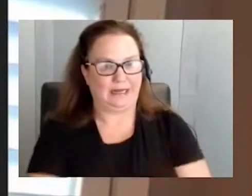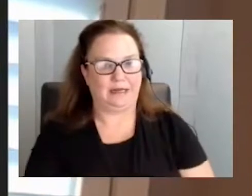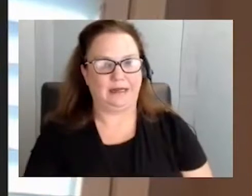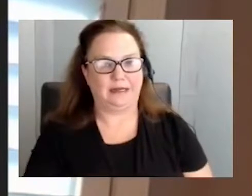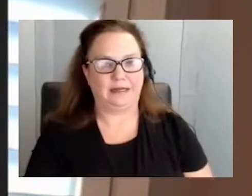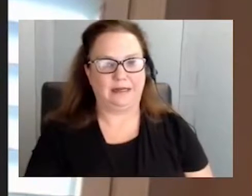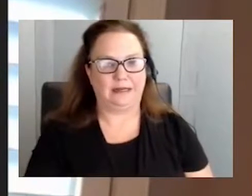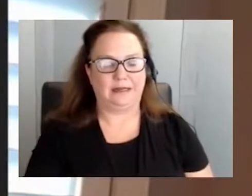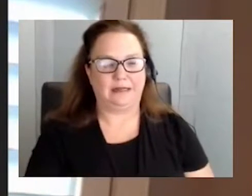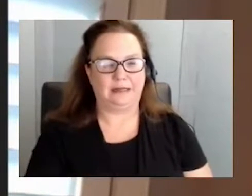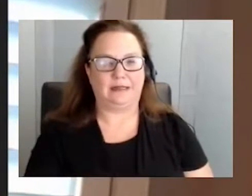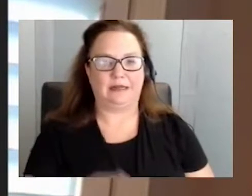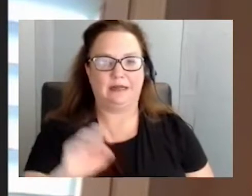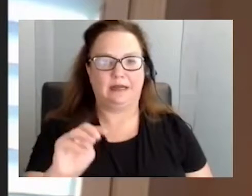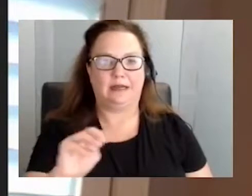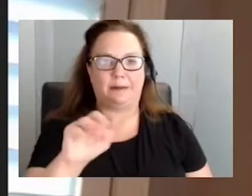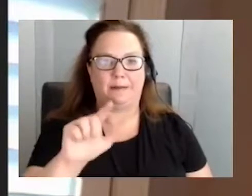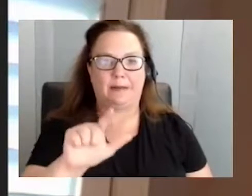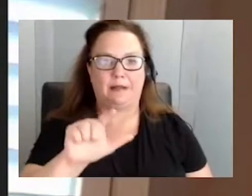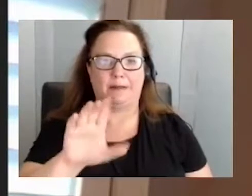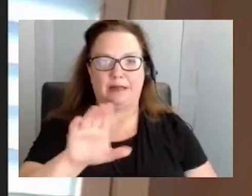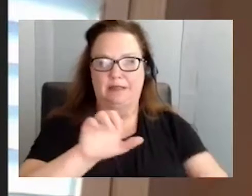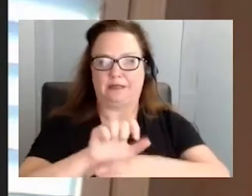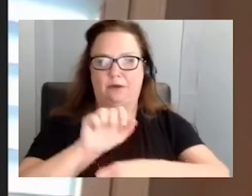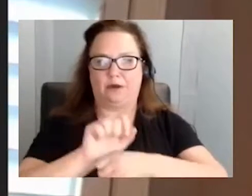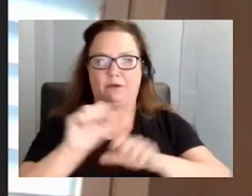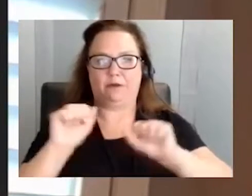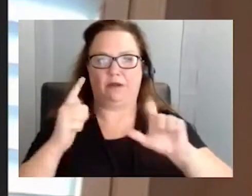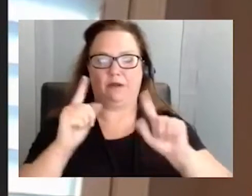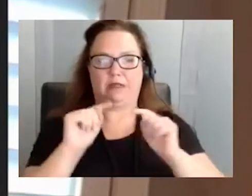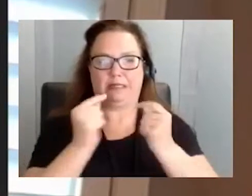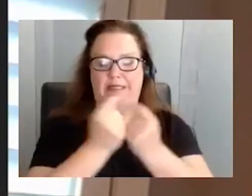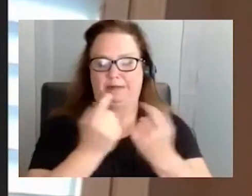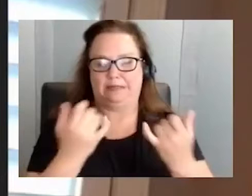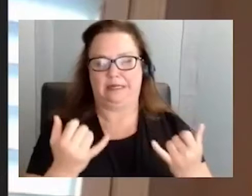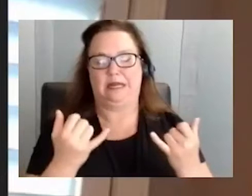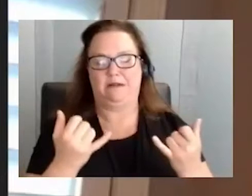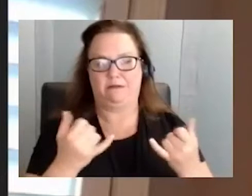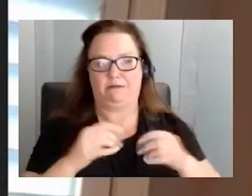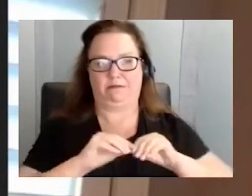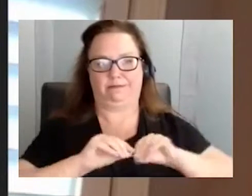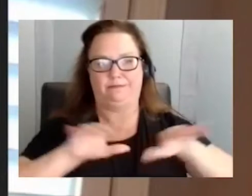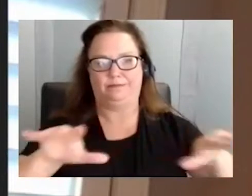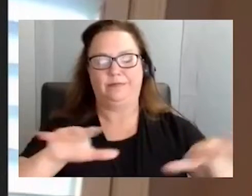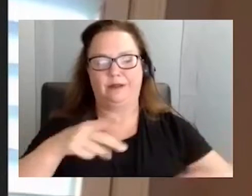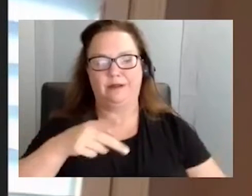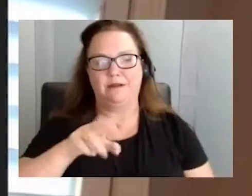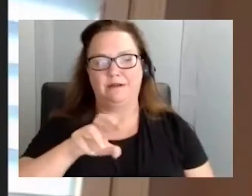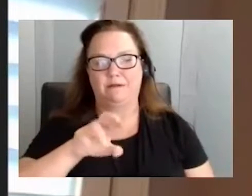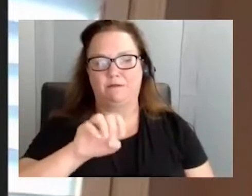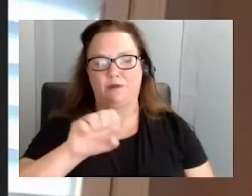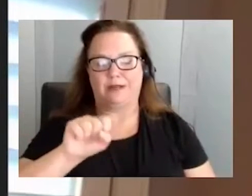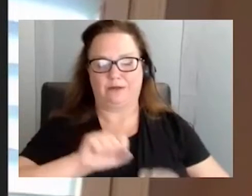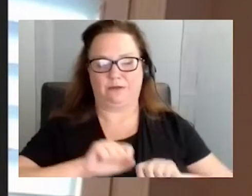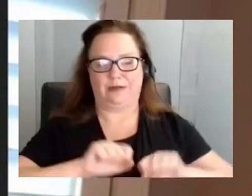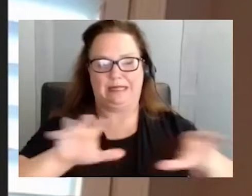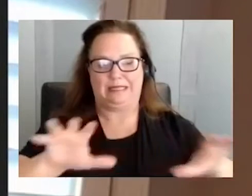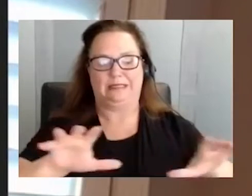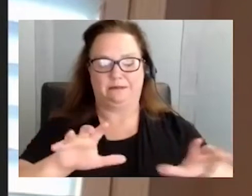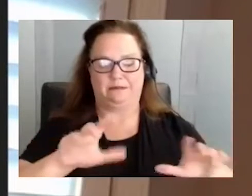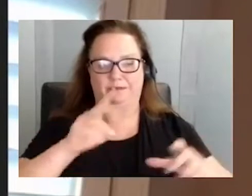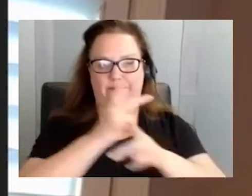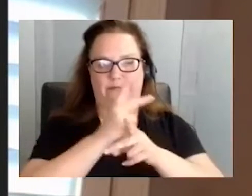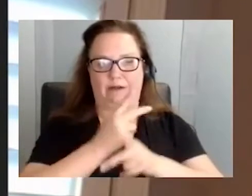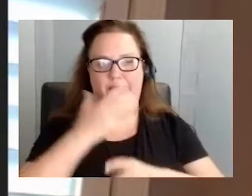Absolutely. MLB's kind of working with all the teams right now, hoping to put out a press release soon, figuring out best way that we know